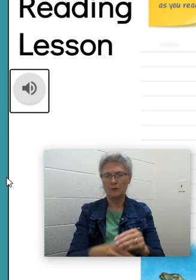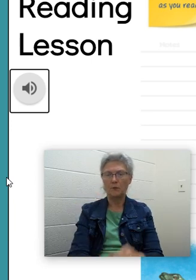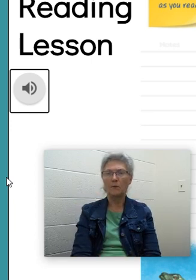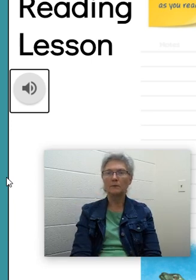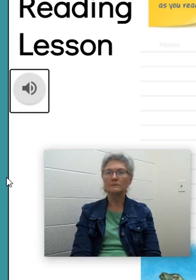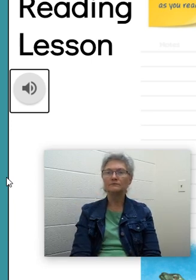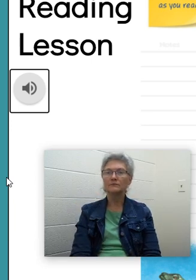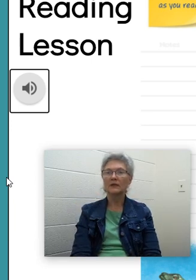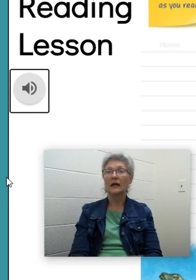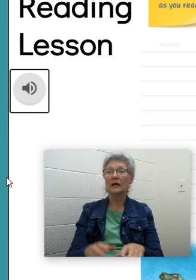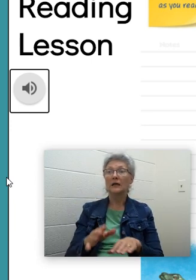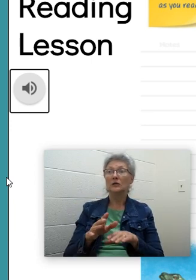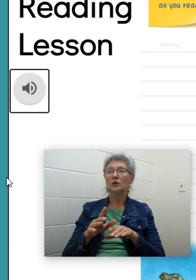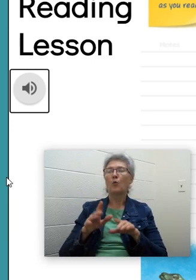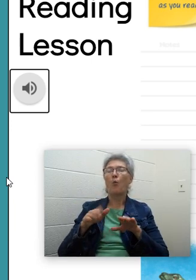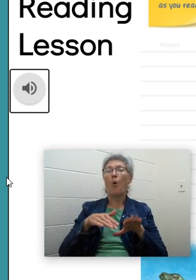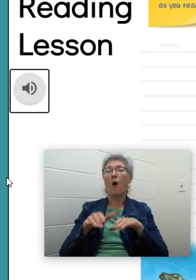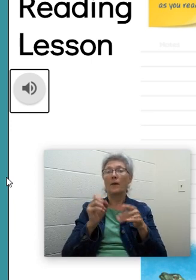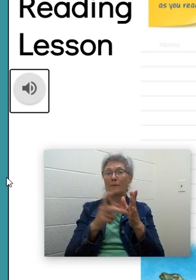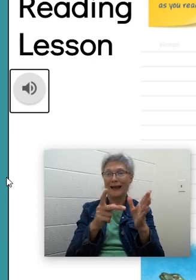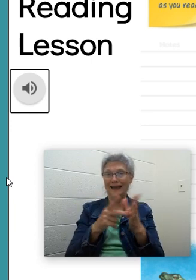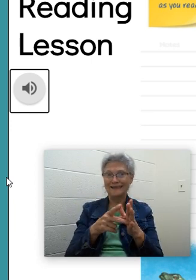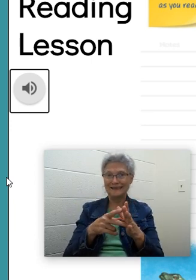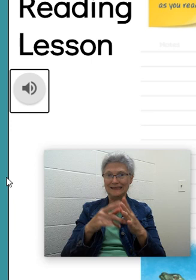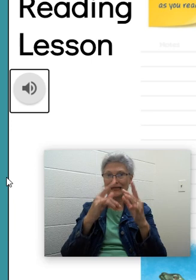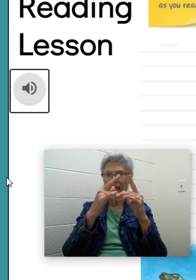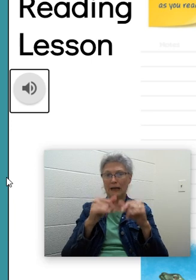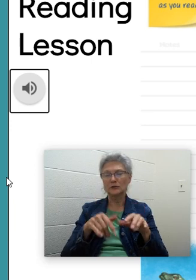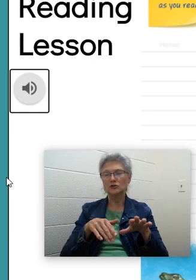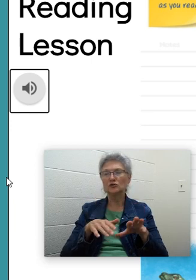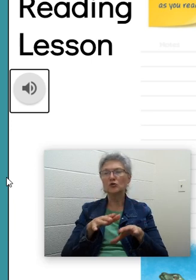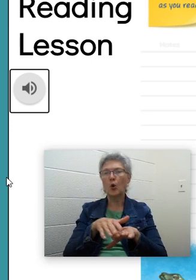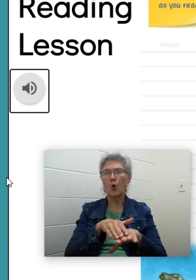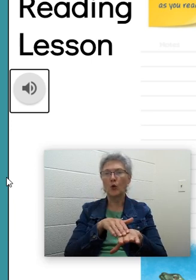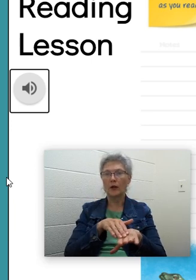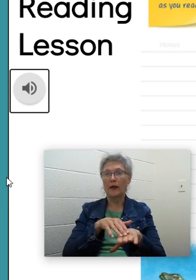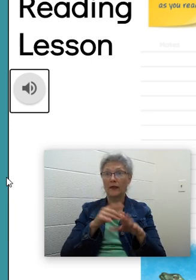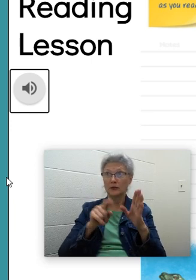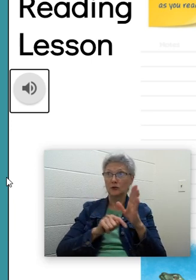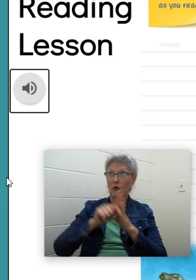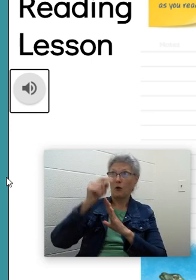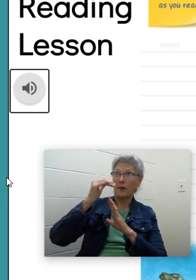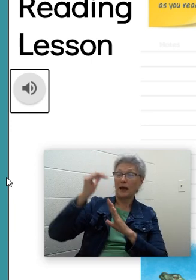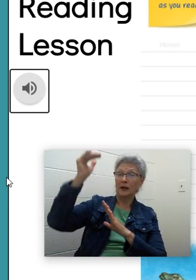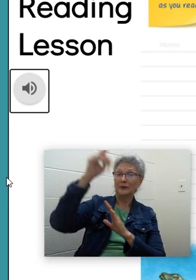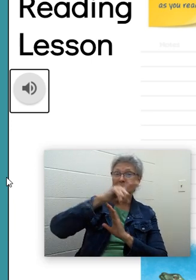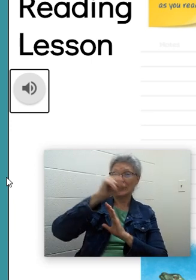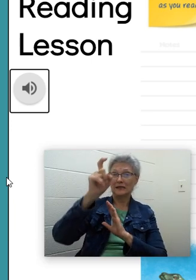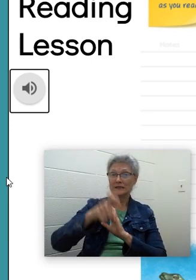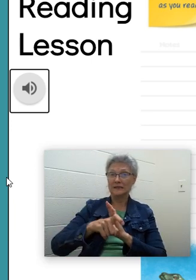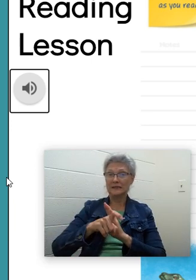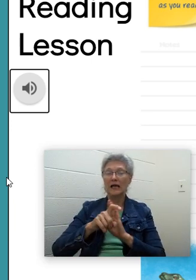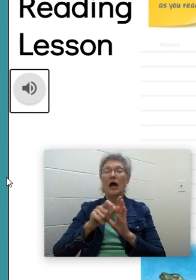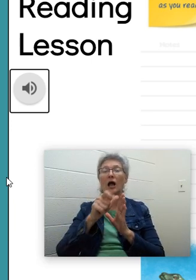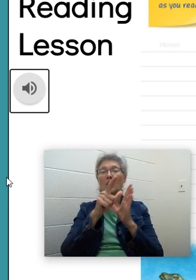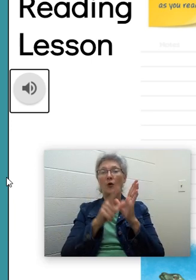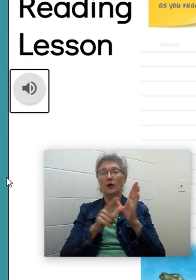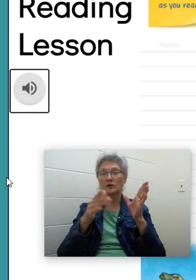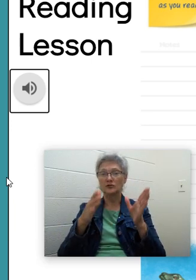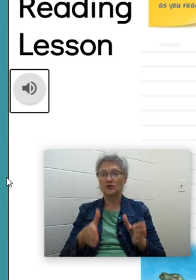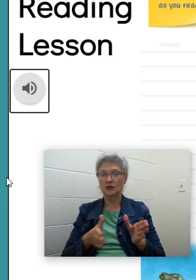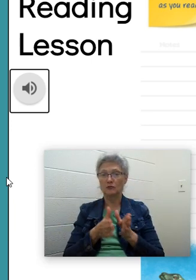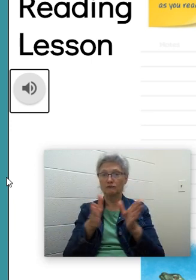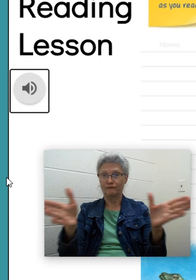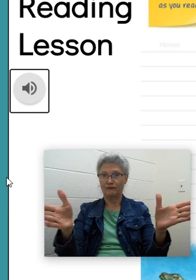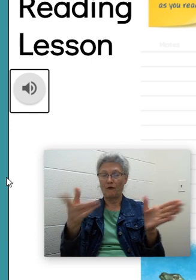They slowly walked back to camp. The tall man was the Texas Attorney General, the chief law enforcement officer for the